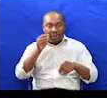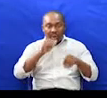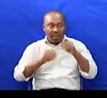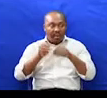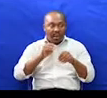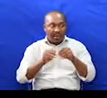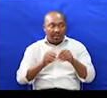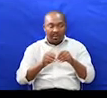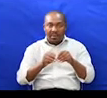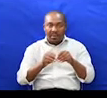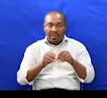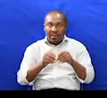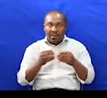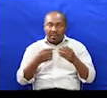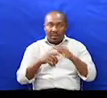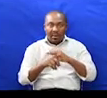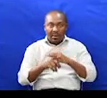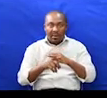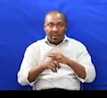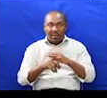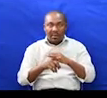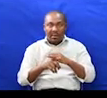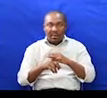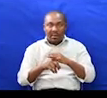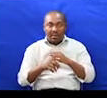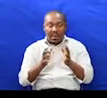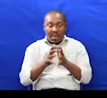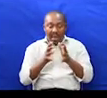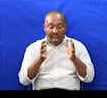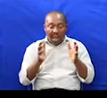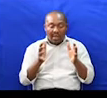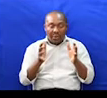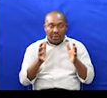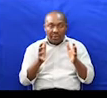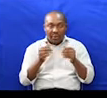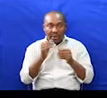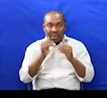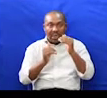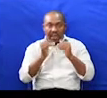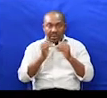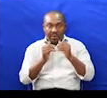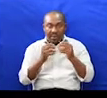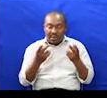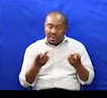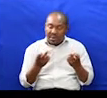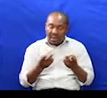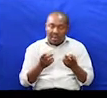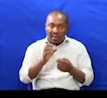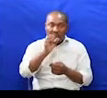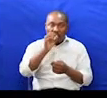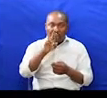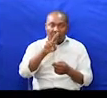in a large ratio like